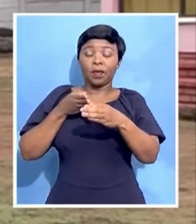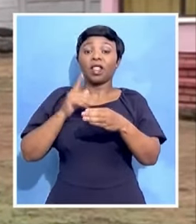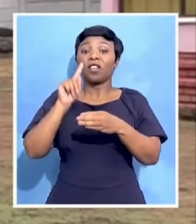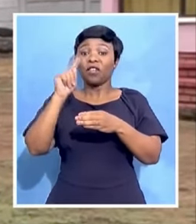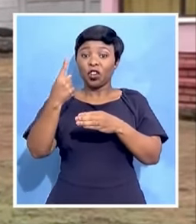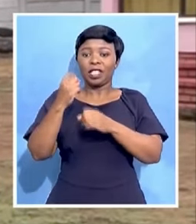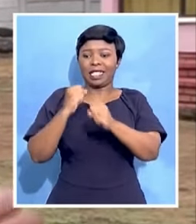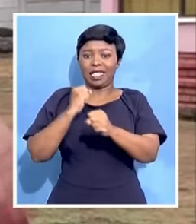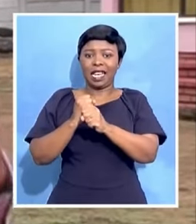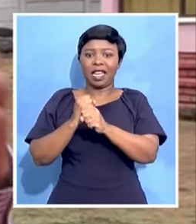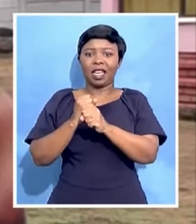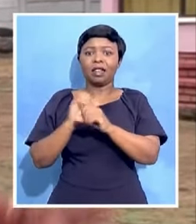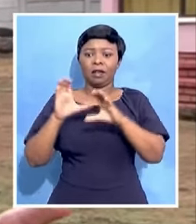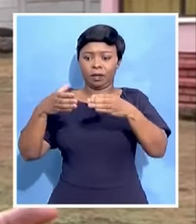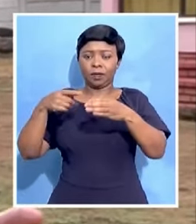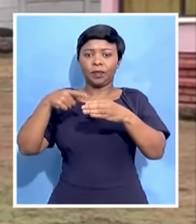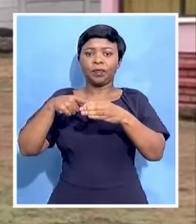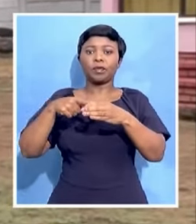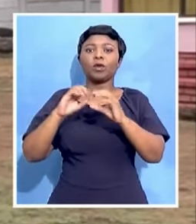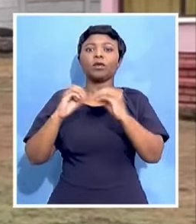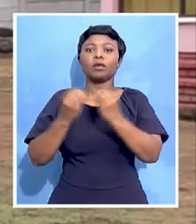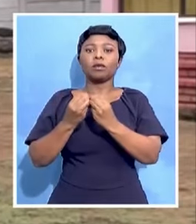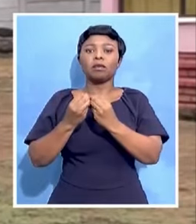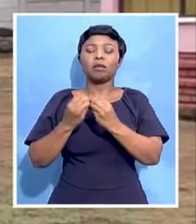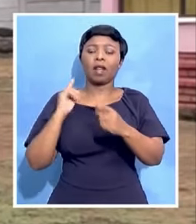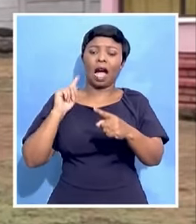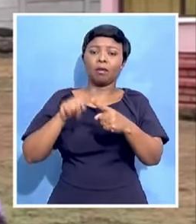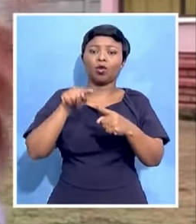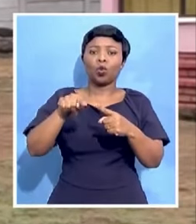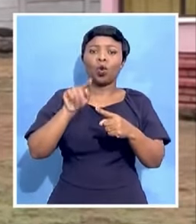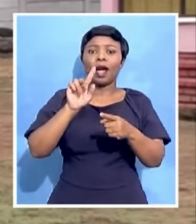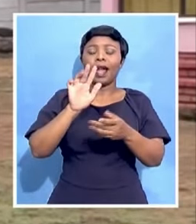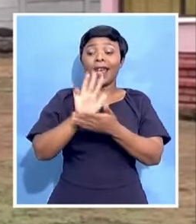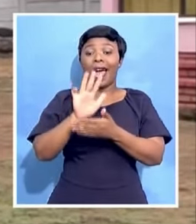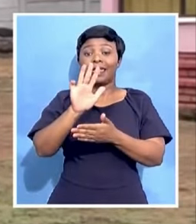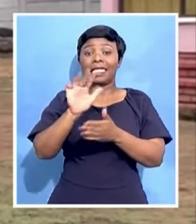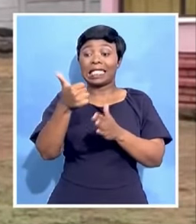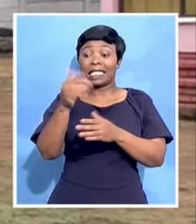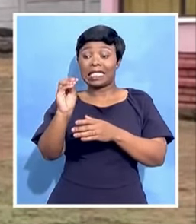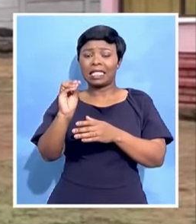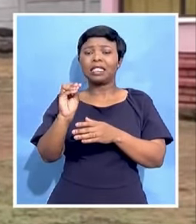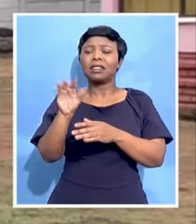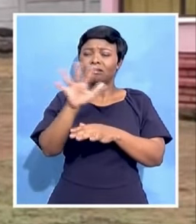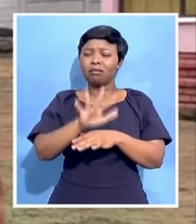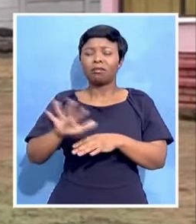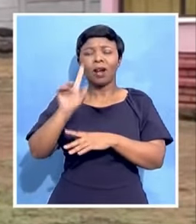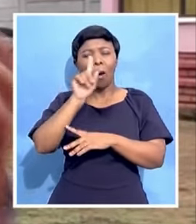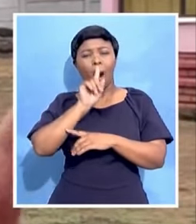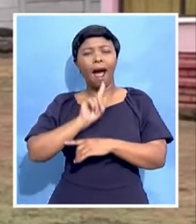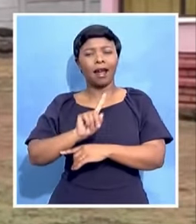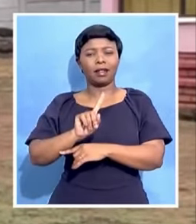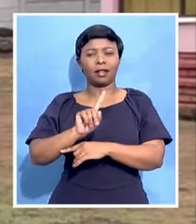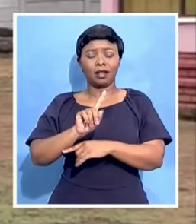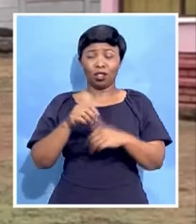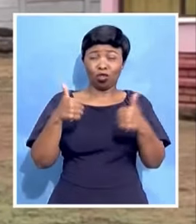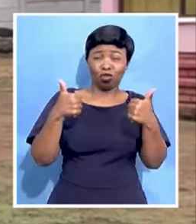1960, it was so quiet. There was no challenge that was given to the colonial